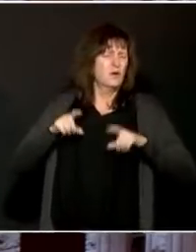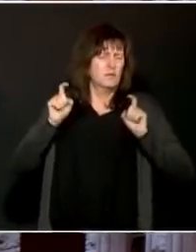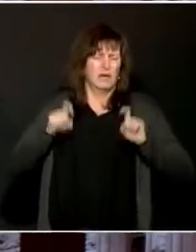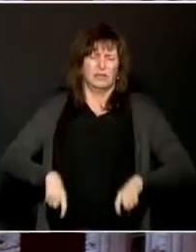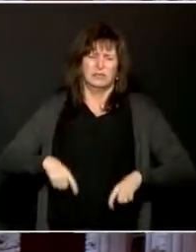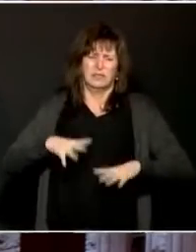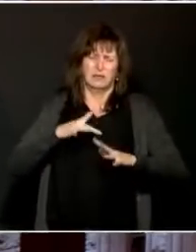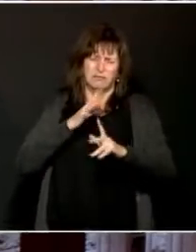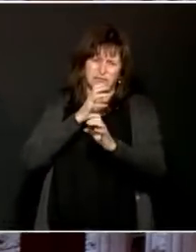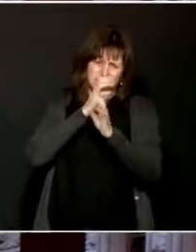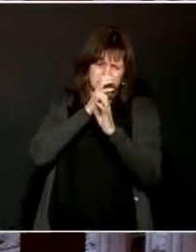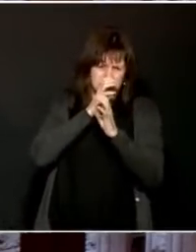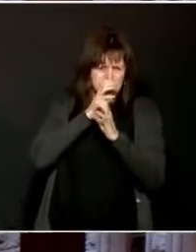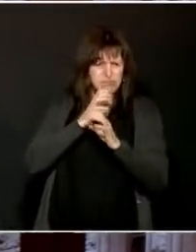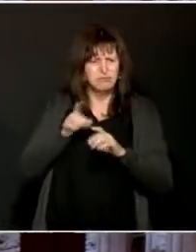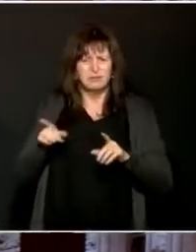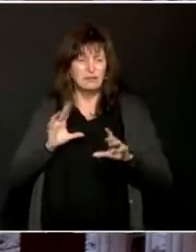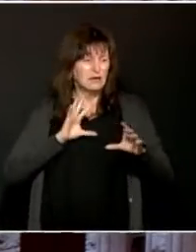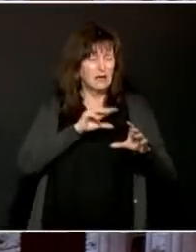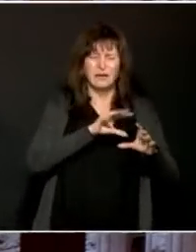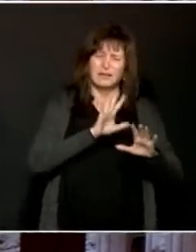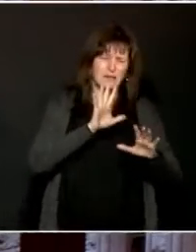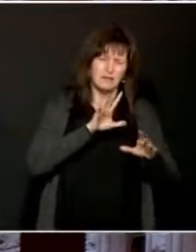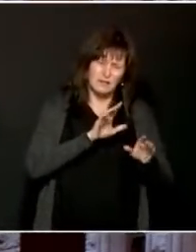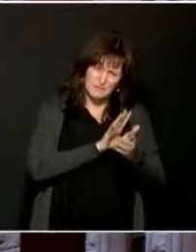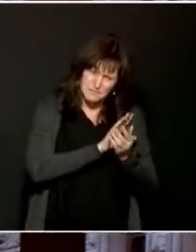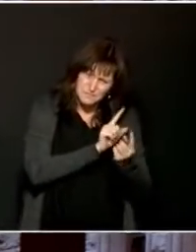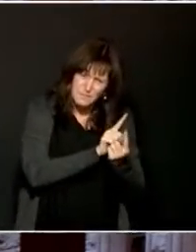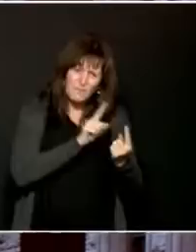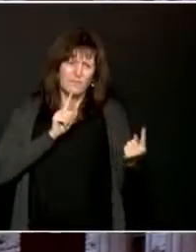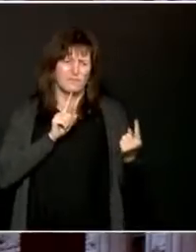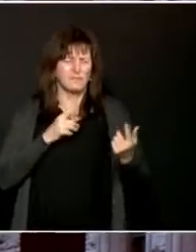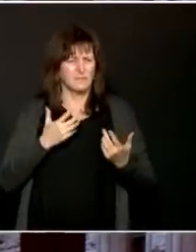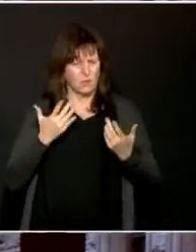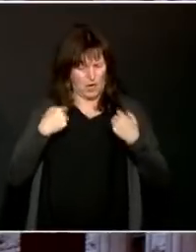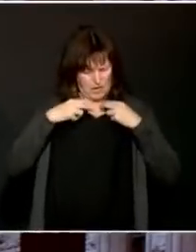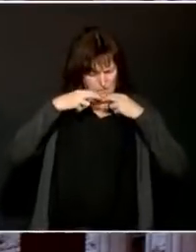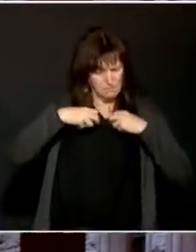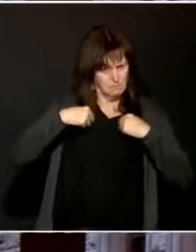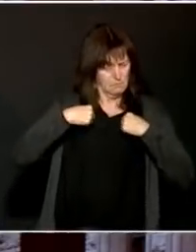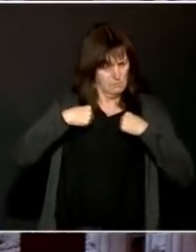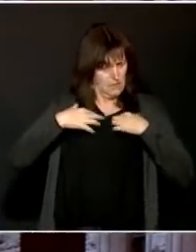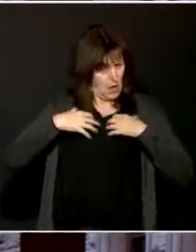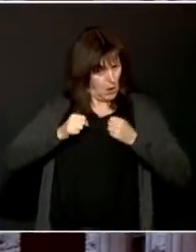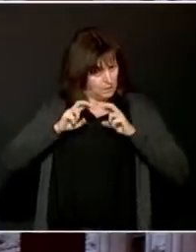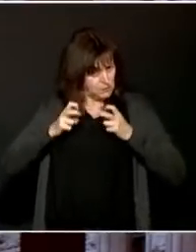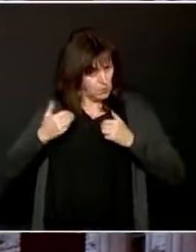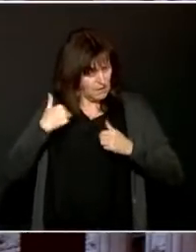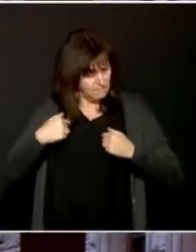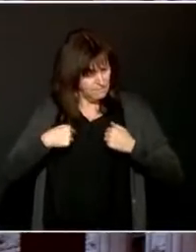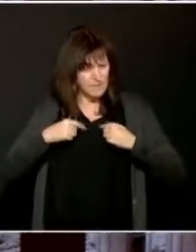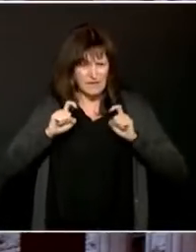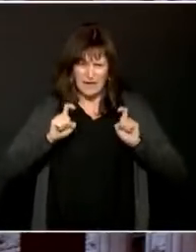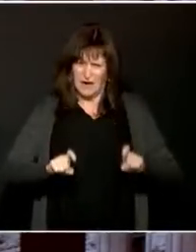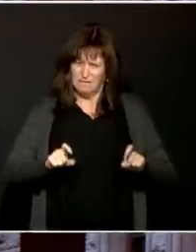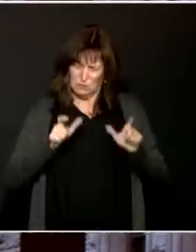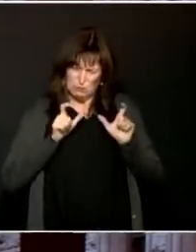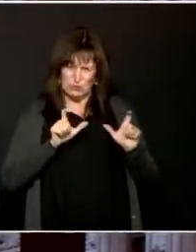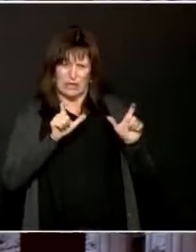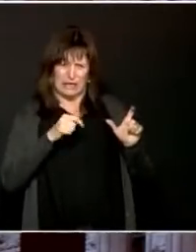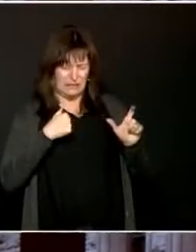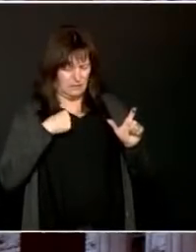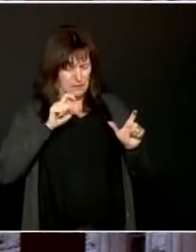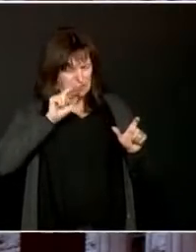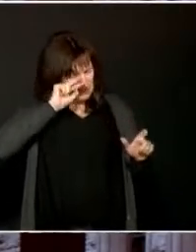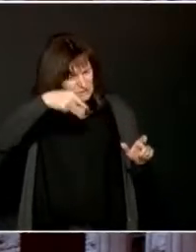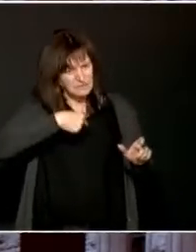in some of them if you have other health conditions or aspects that you want to maintain that protection. So continue to follow the public health